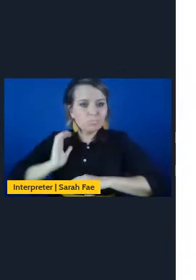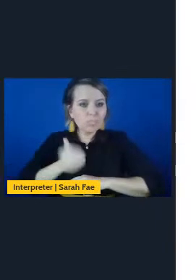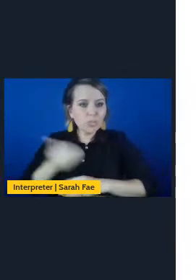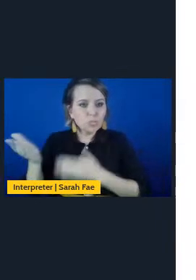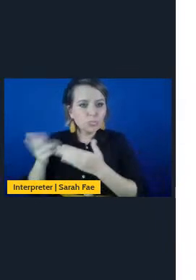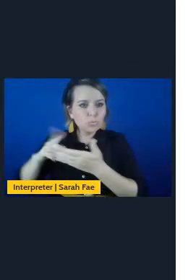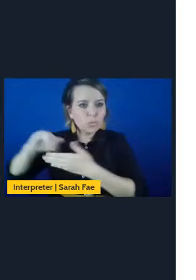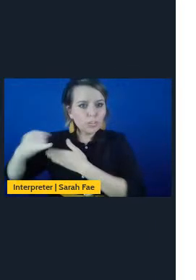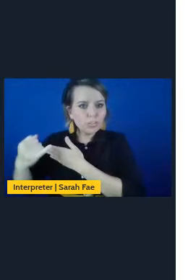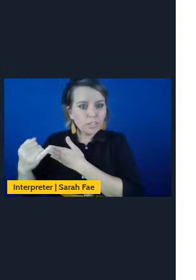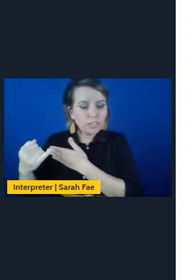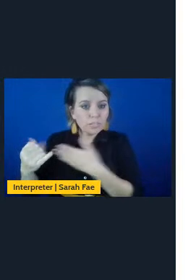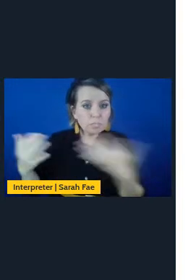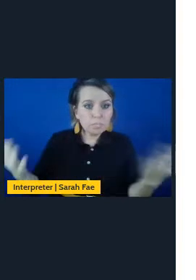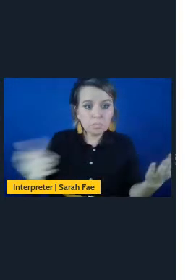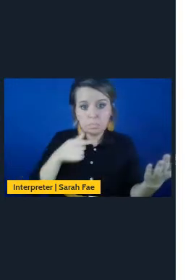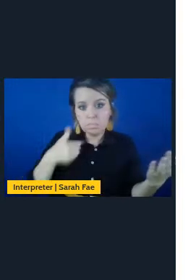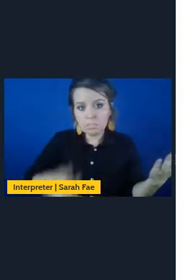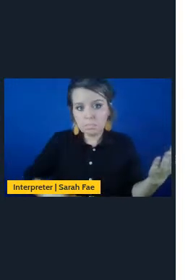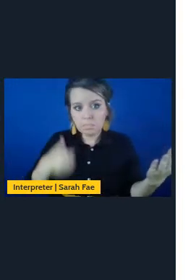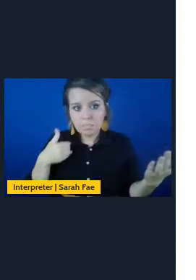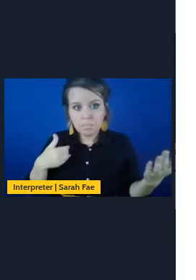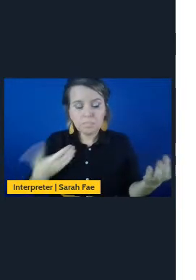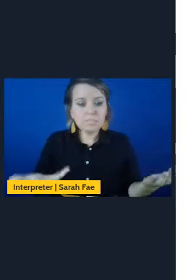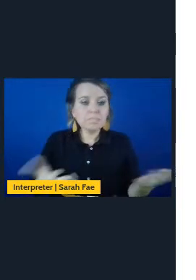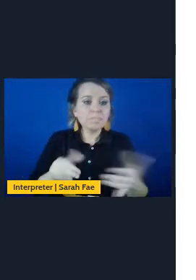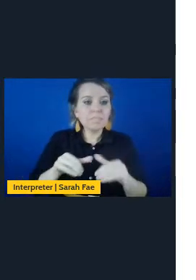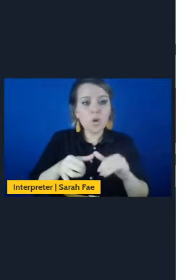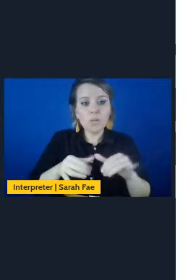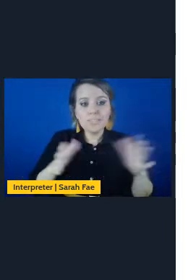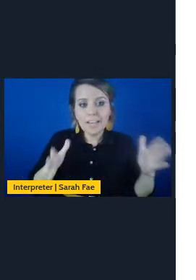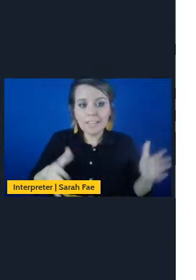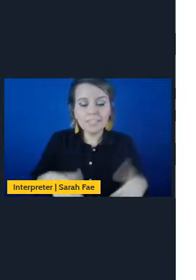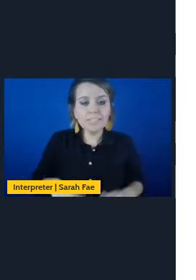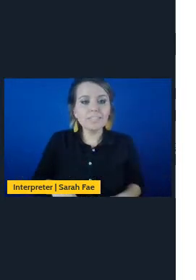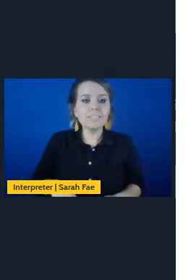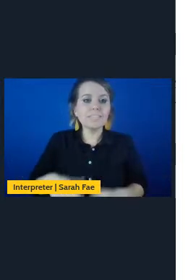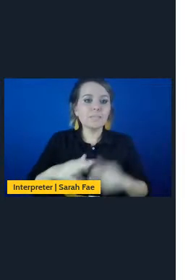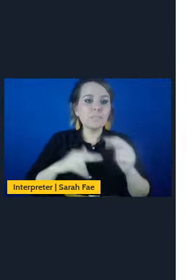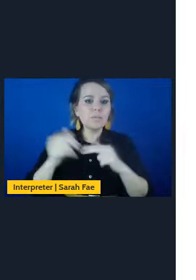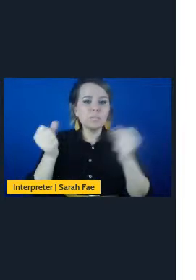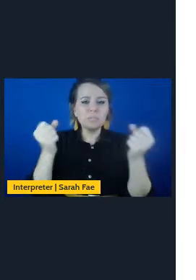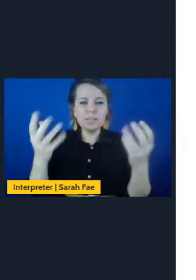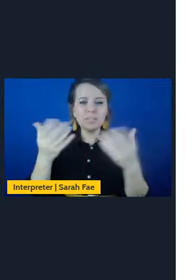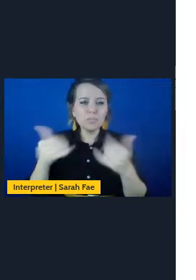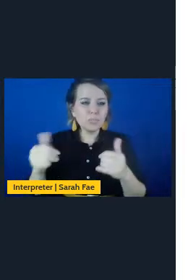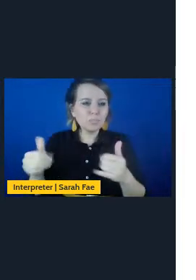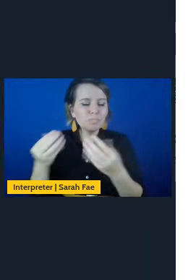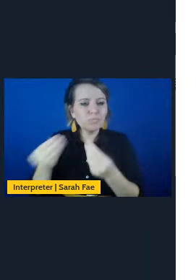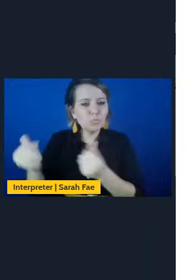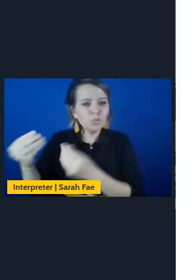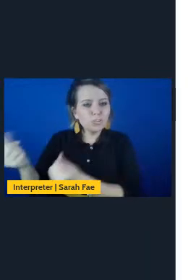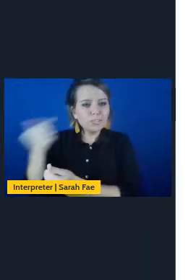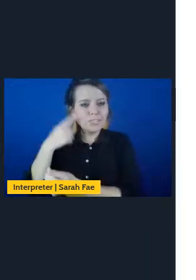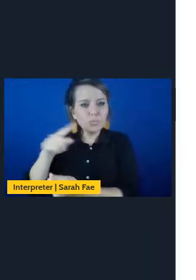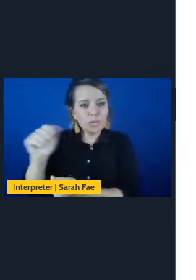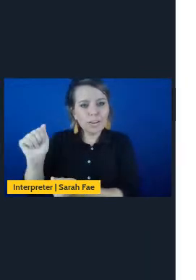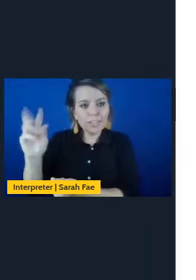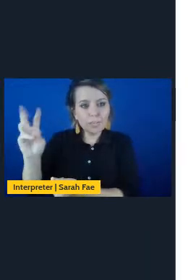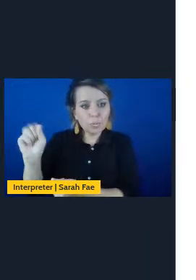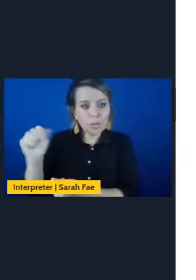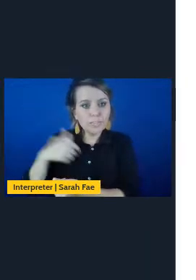Few words about me. I'm developer and architect building serverless solutions on AWS. I work for